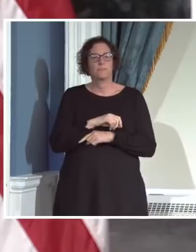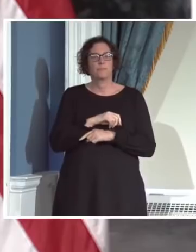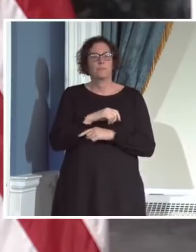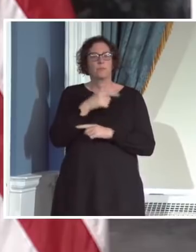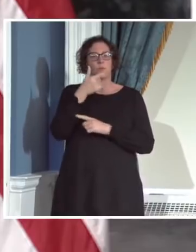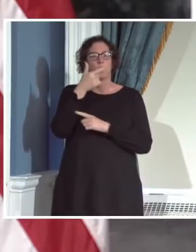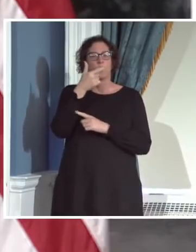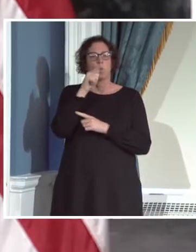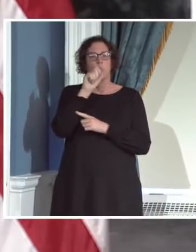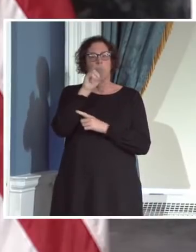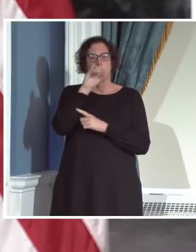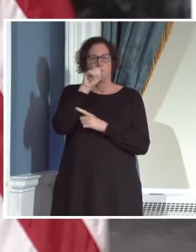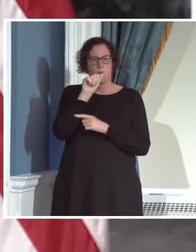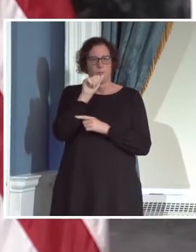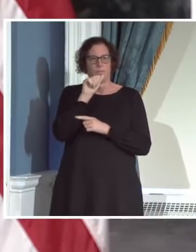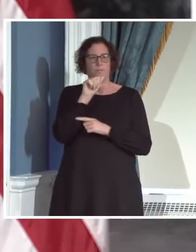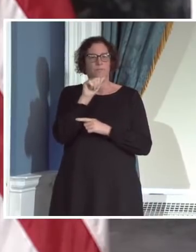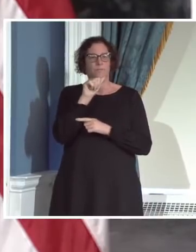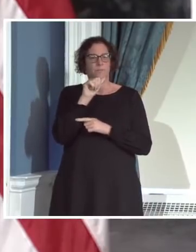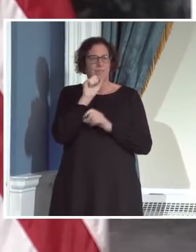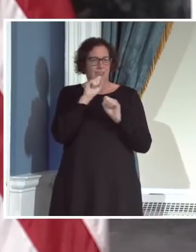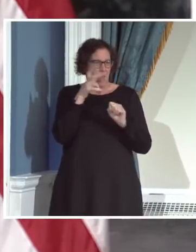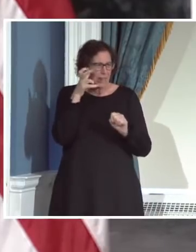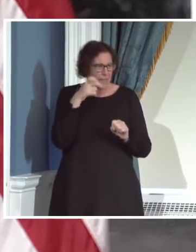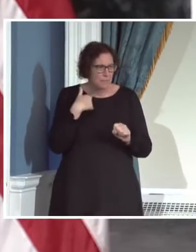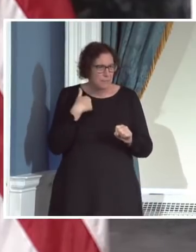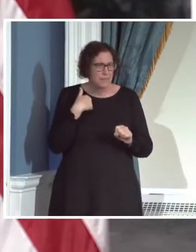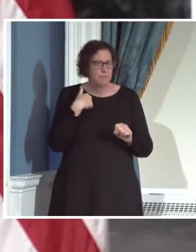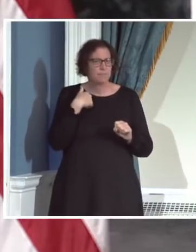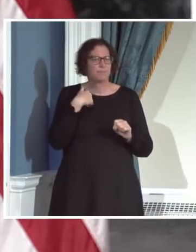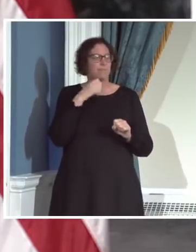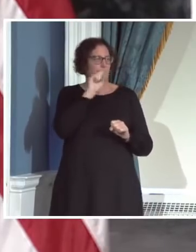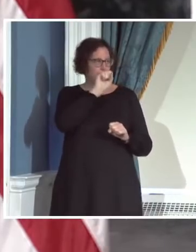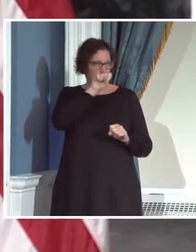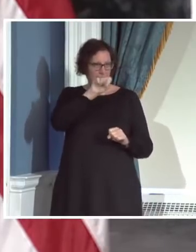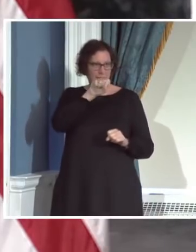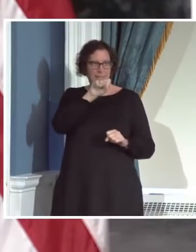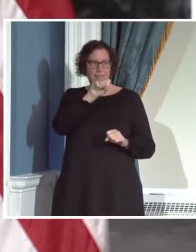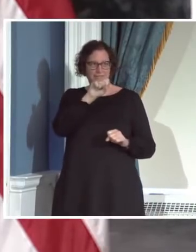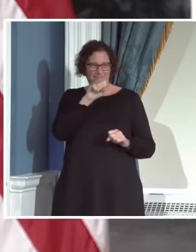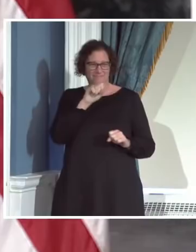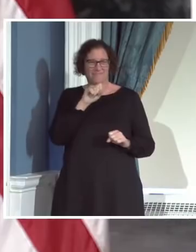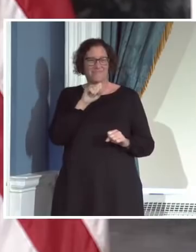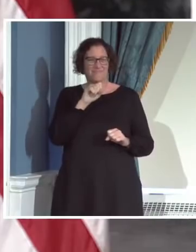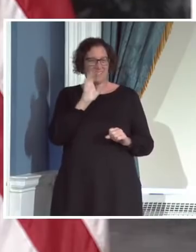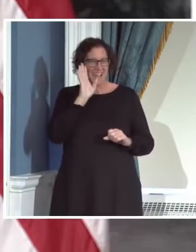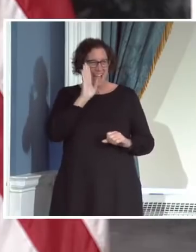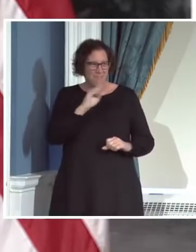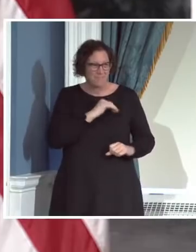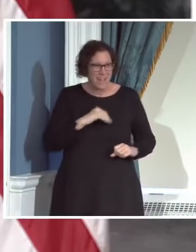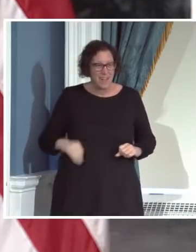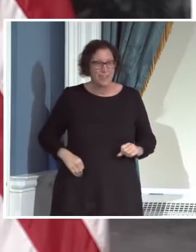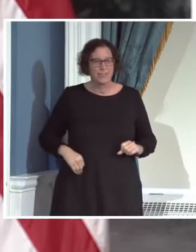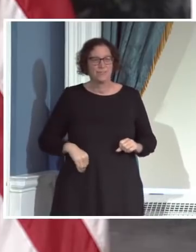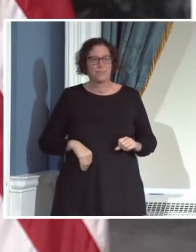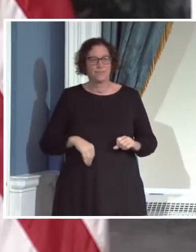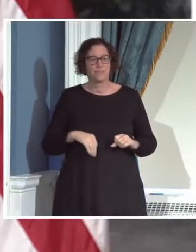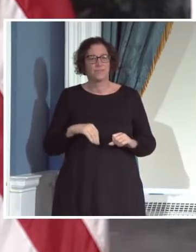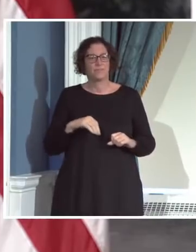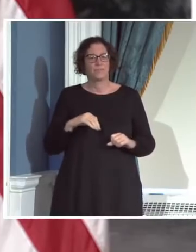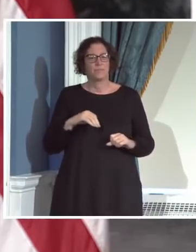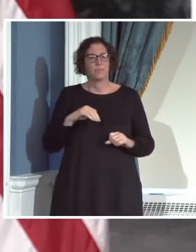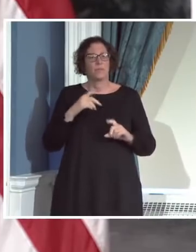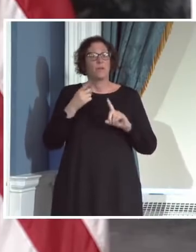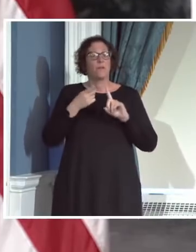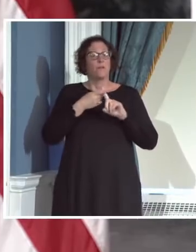me? Yes, Gloria. Hi, Ms. Mayor. Thank you. First, I want to ask a question